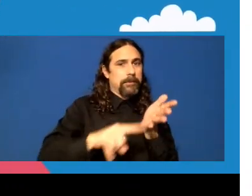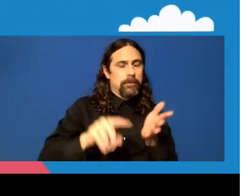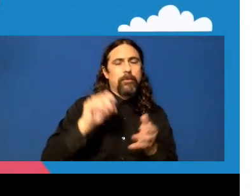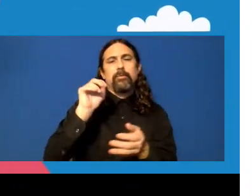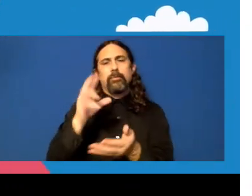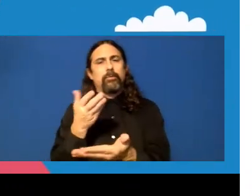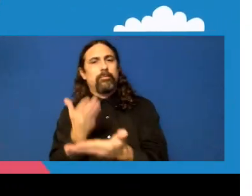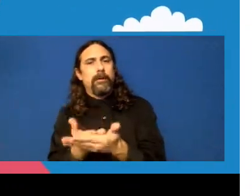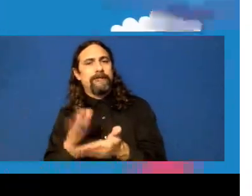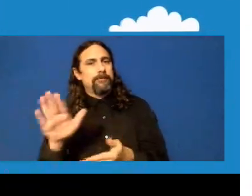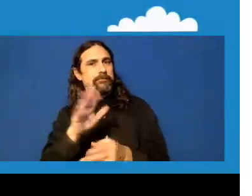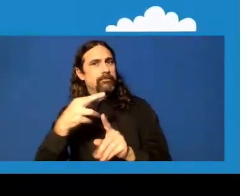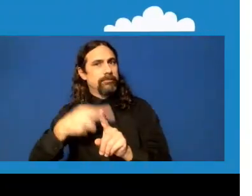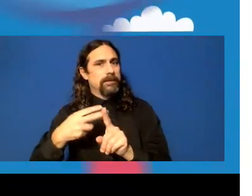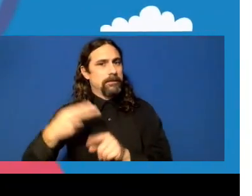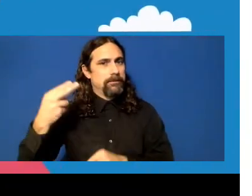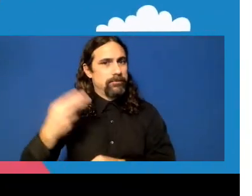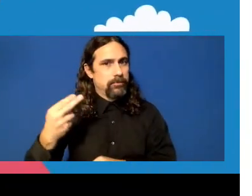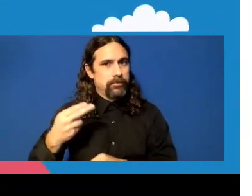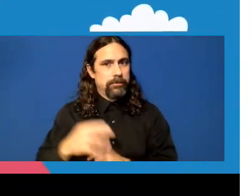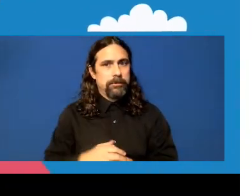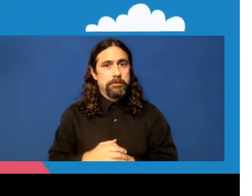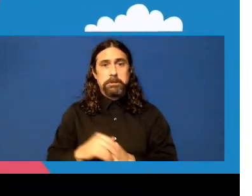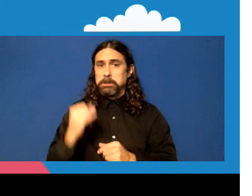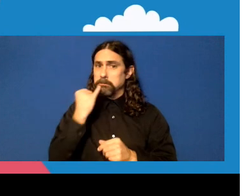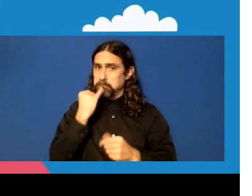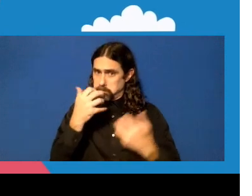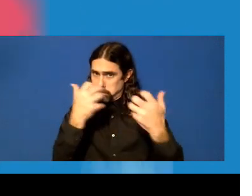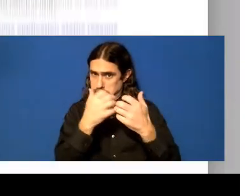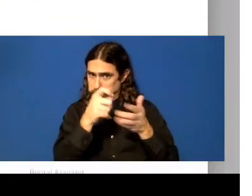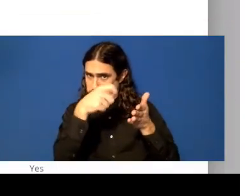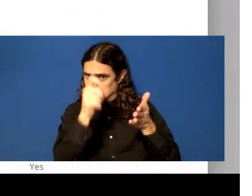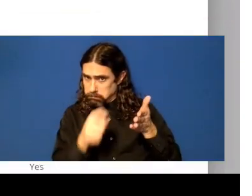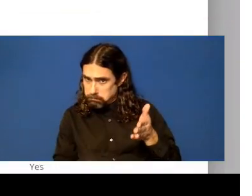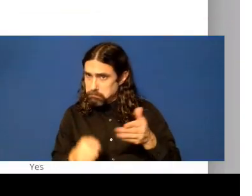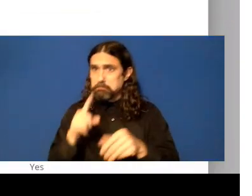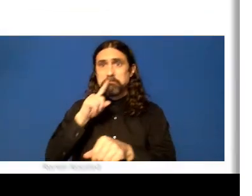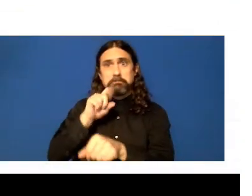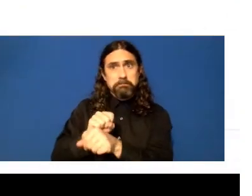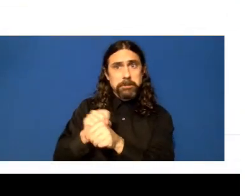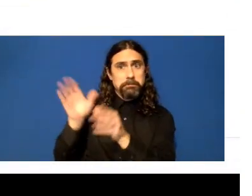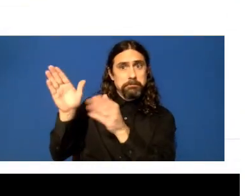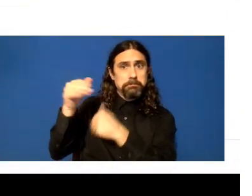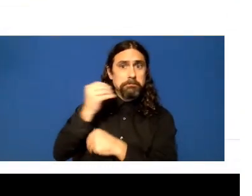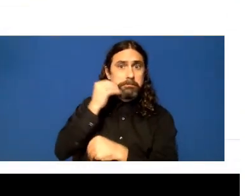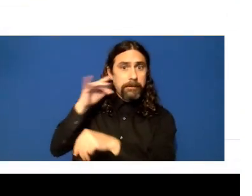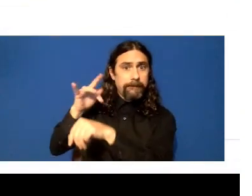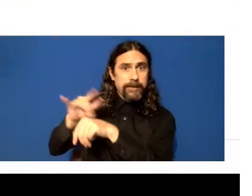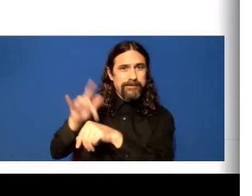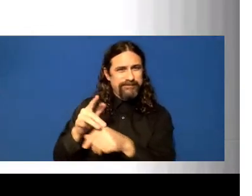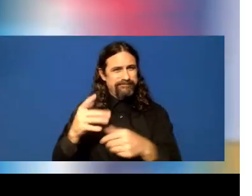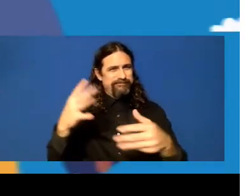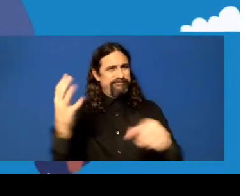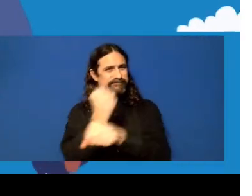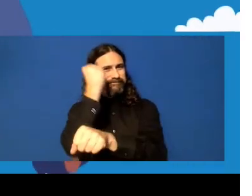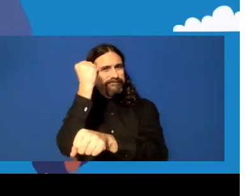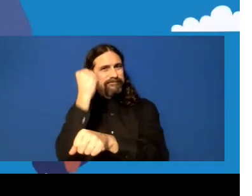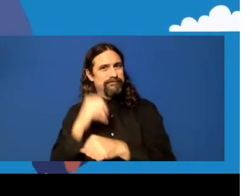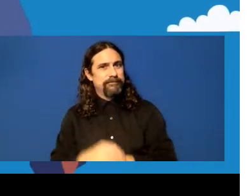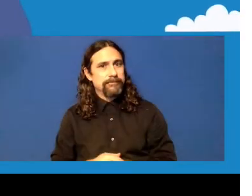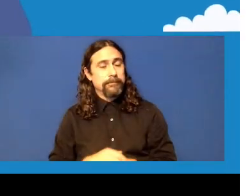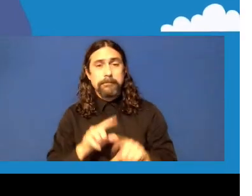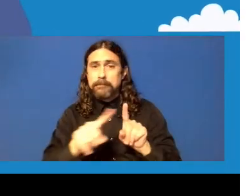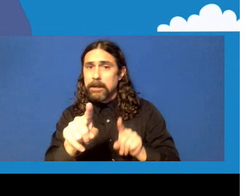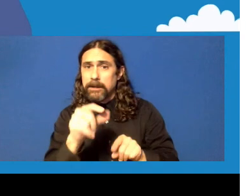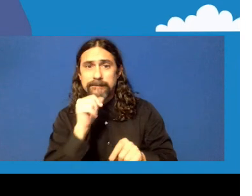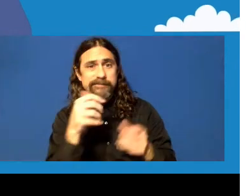history. If everything checks out and there is a unit available, your application will be approved. If you don't meet